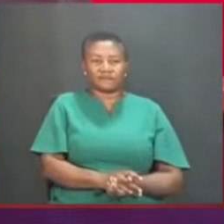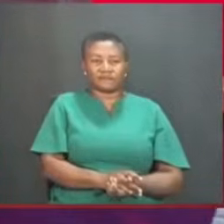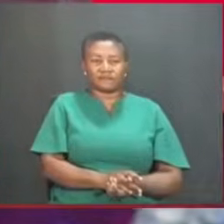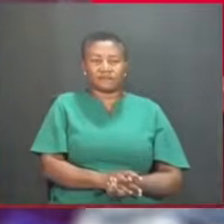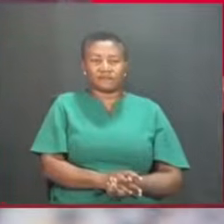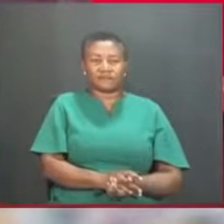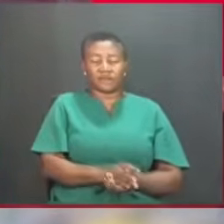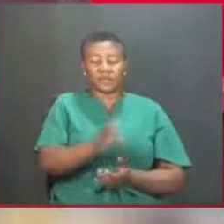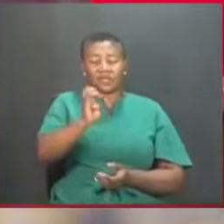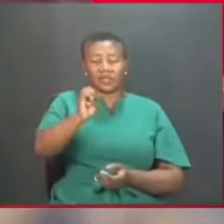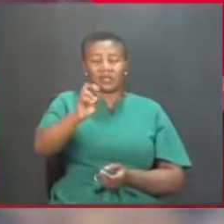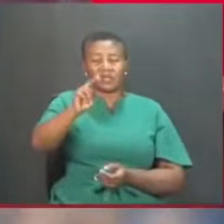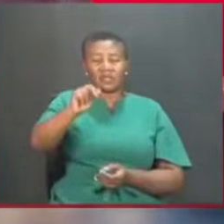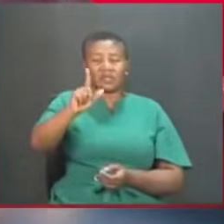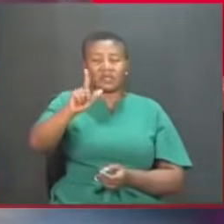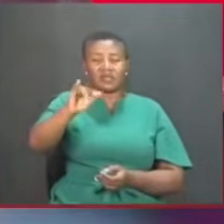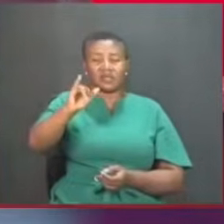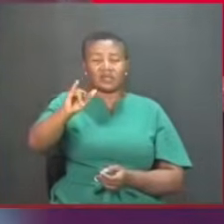Enlistment.